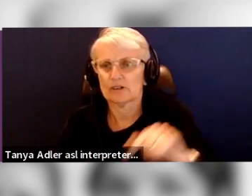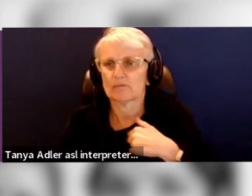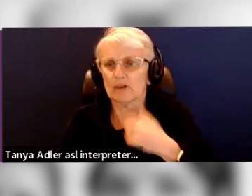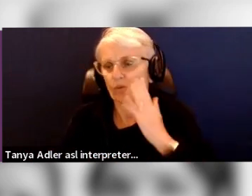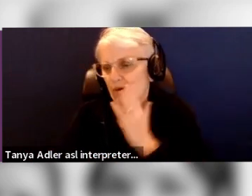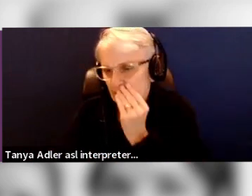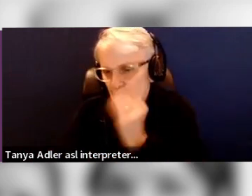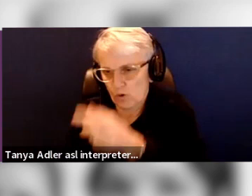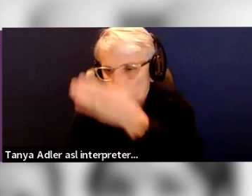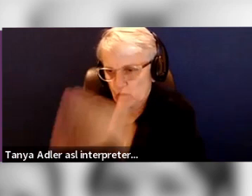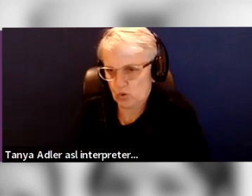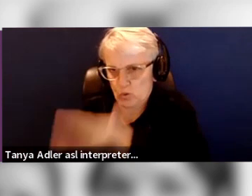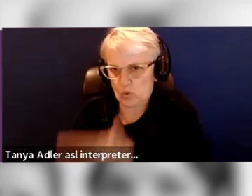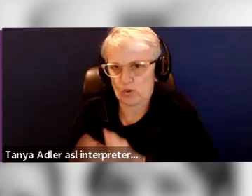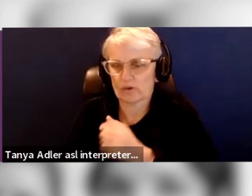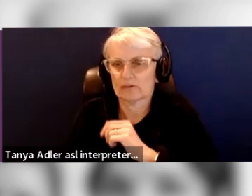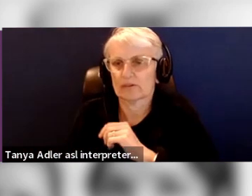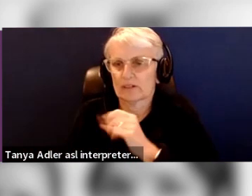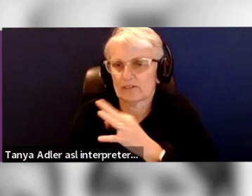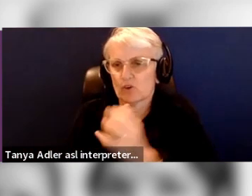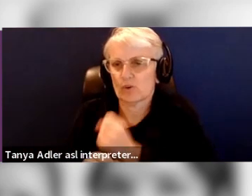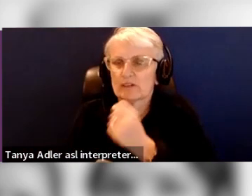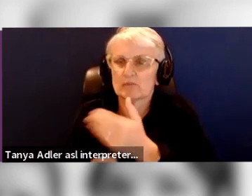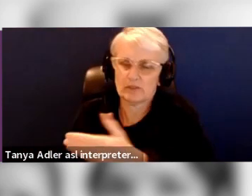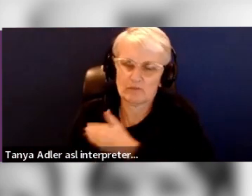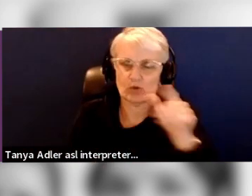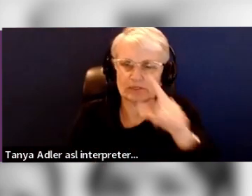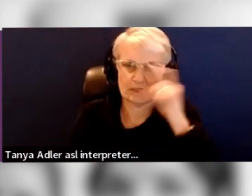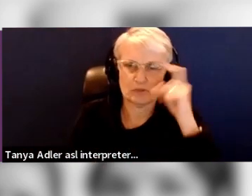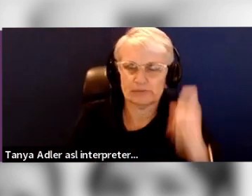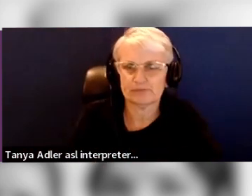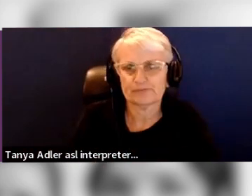be informed privately if you're a winner much sooner than that.